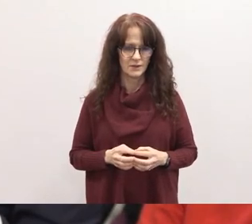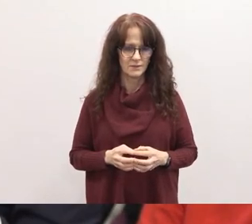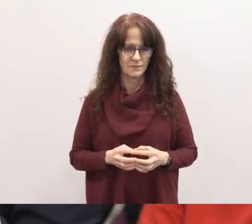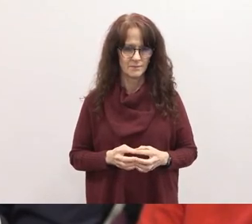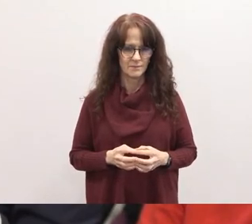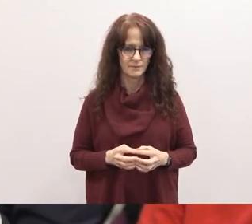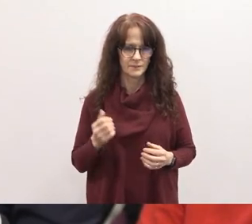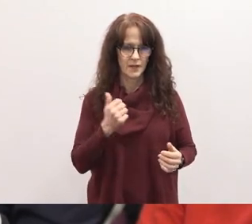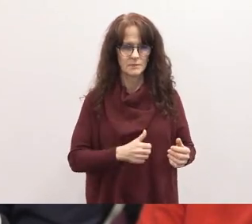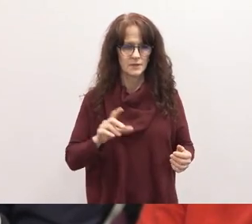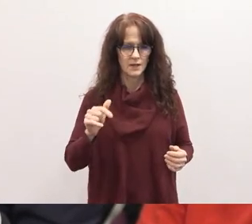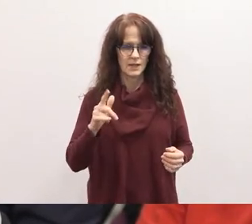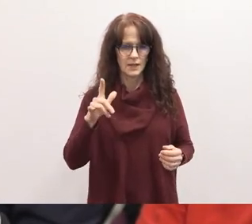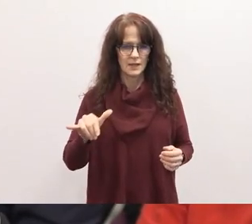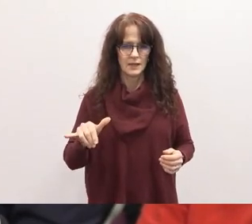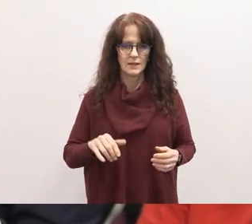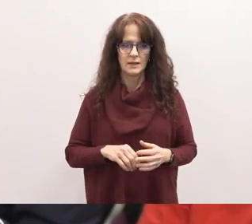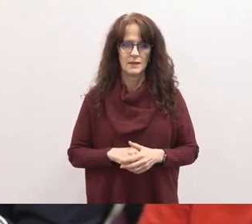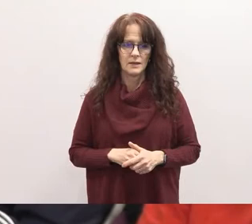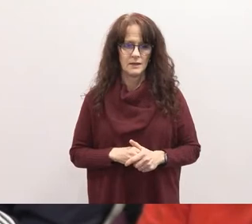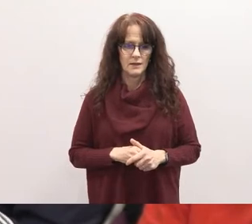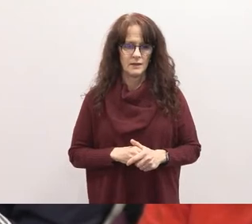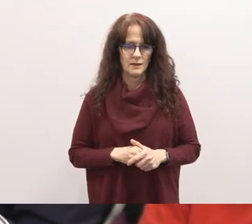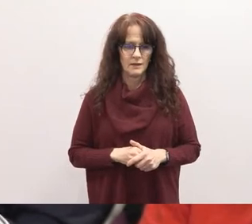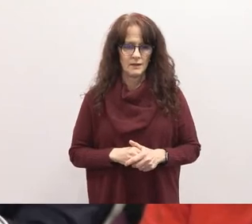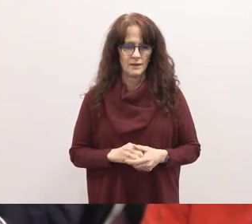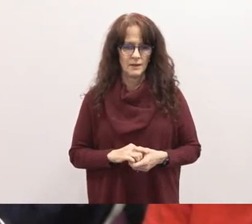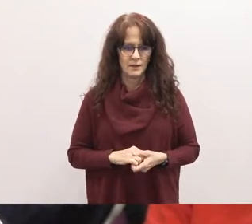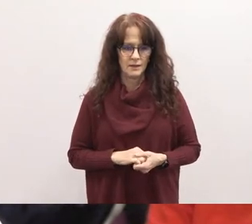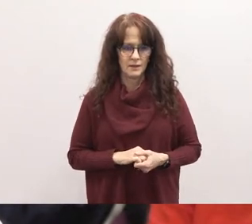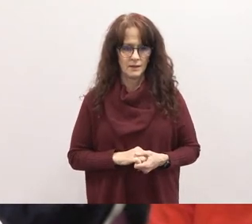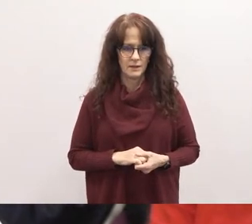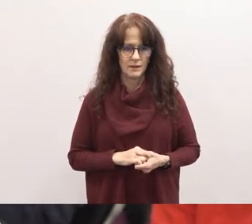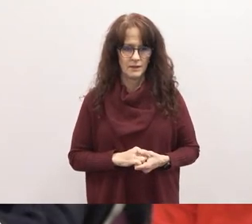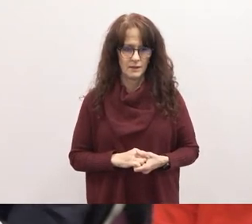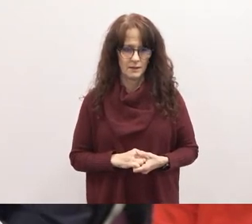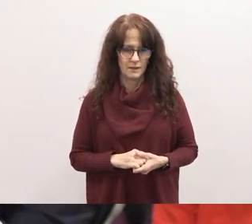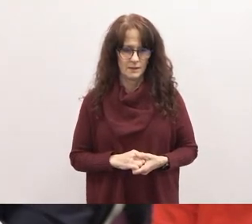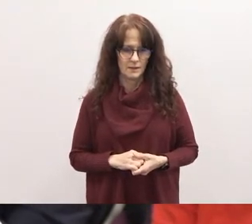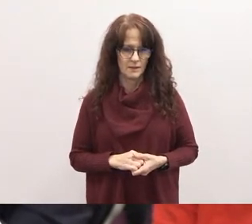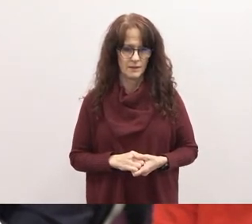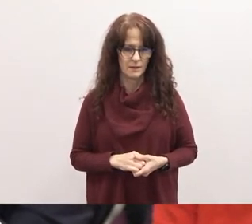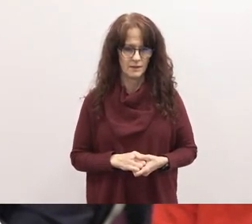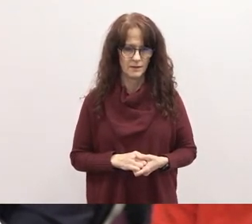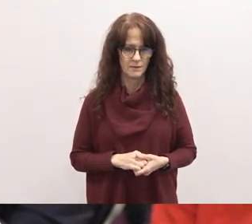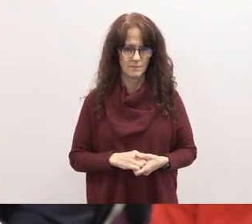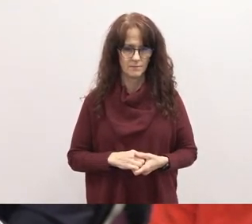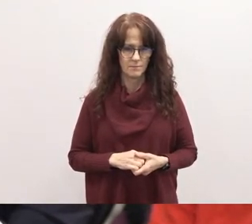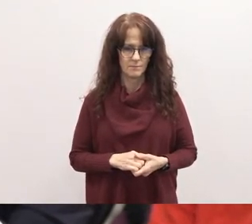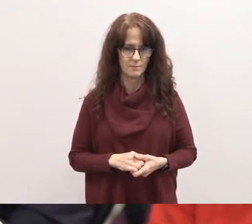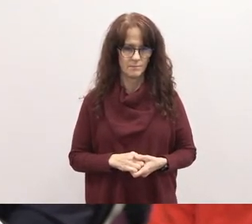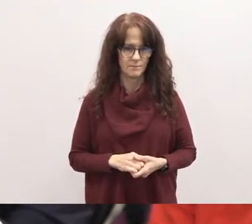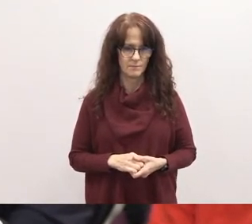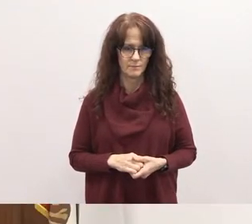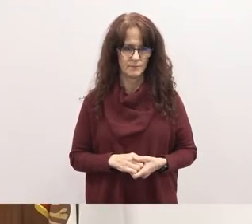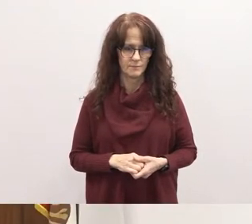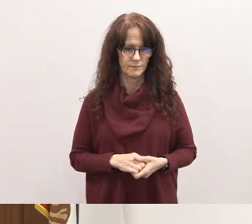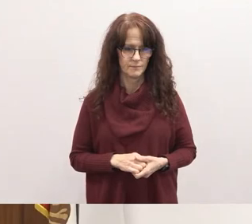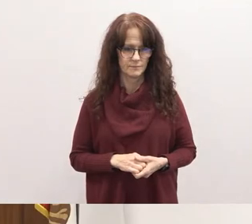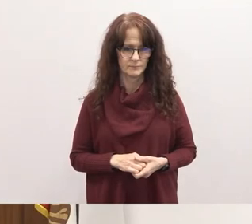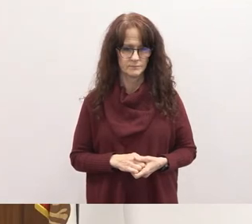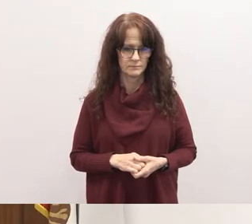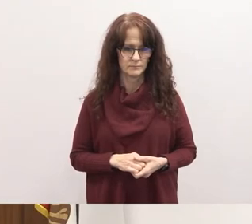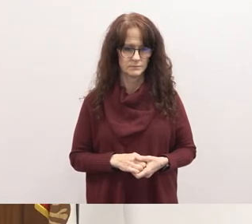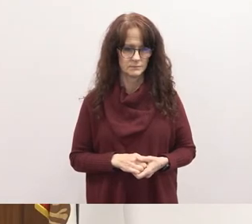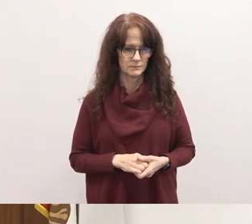I'm sorry, Lily. No worries. But you may start. I love your kids. I love your kids. Can we just